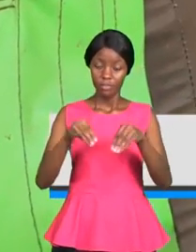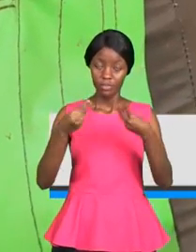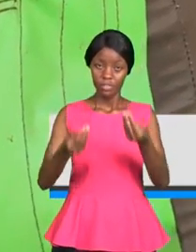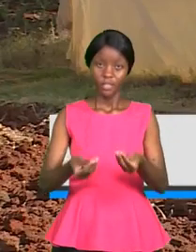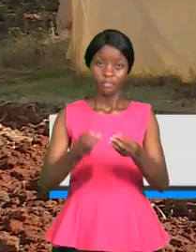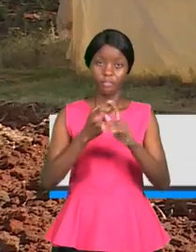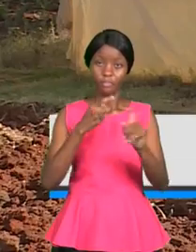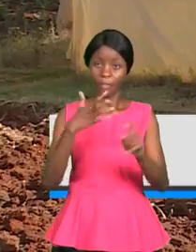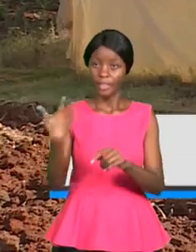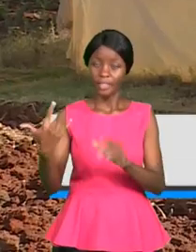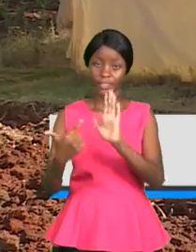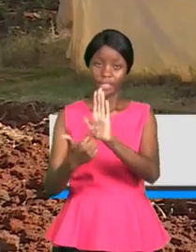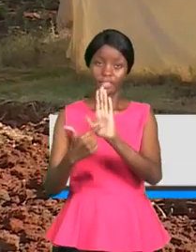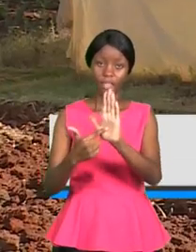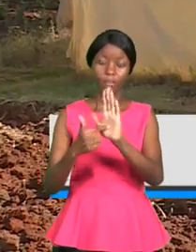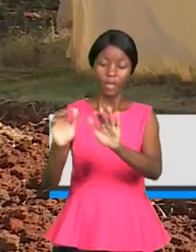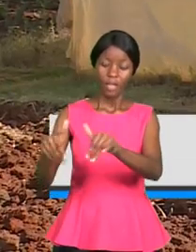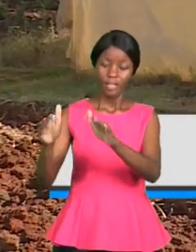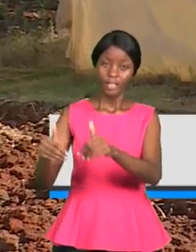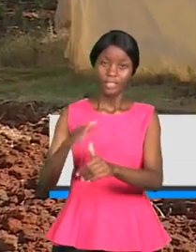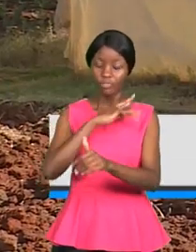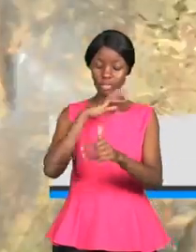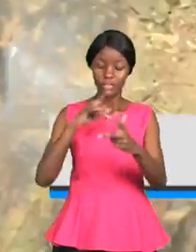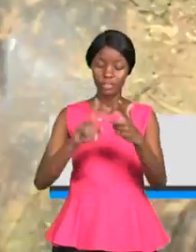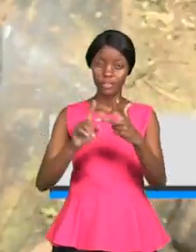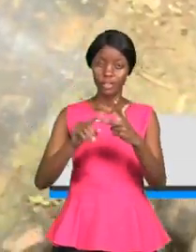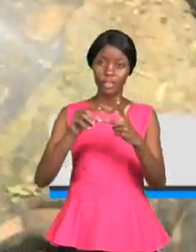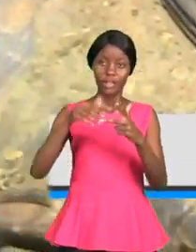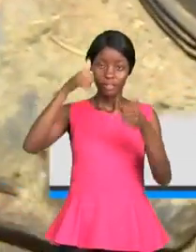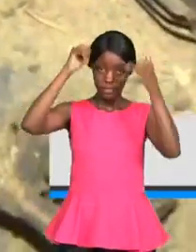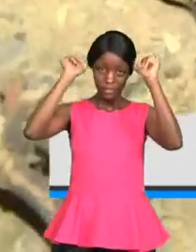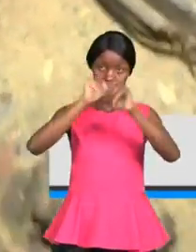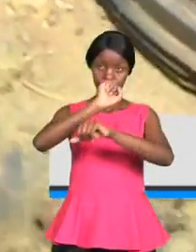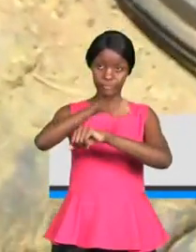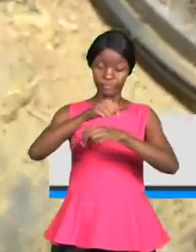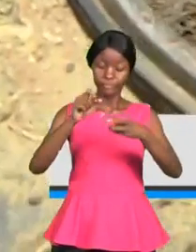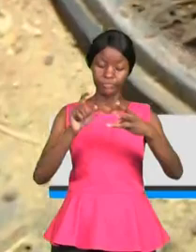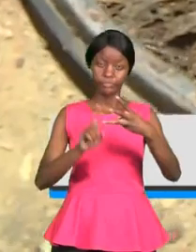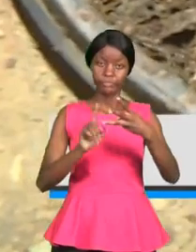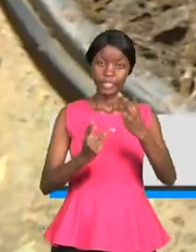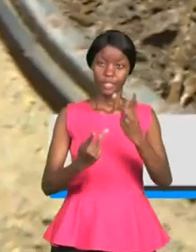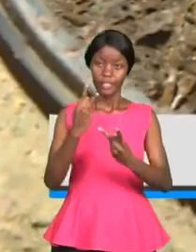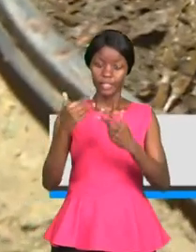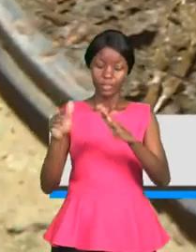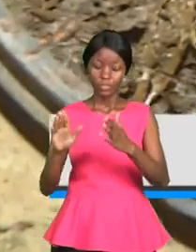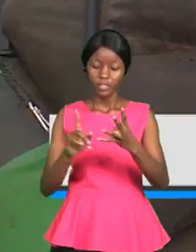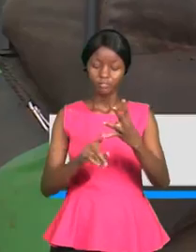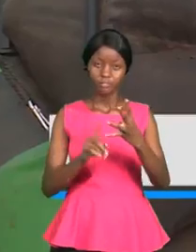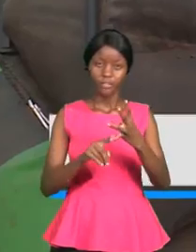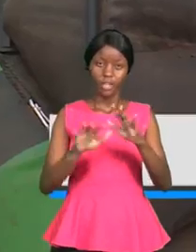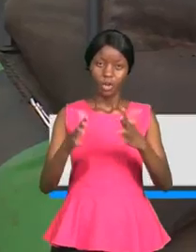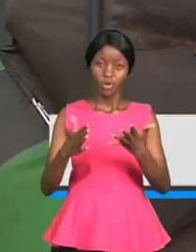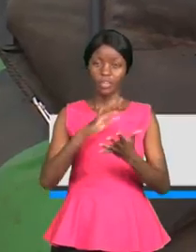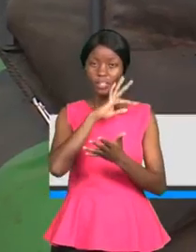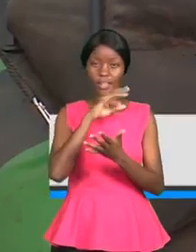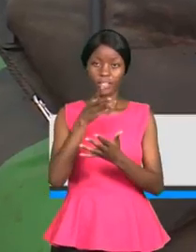raw materials such as agricultural waste, manure, kitchen waste, plant material, or even sewage.